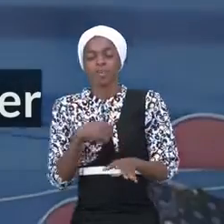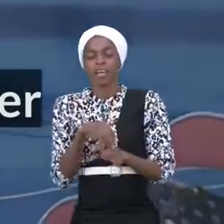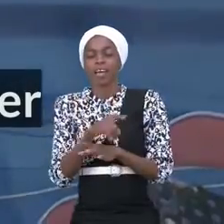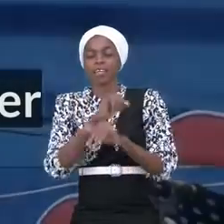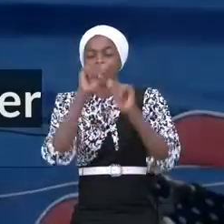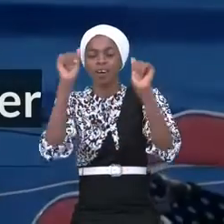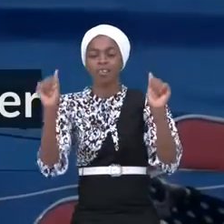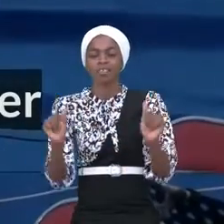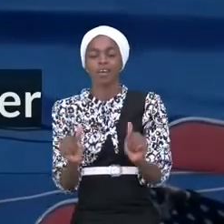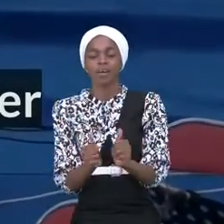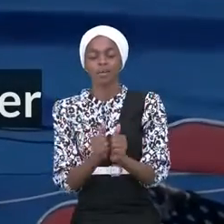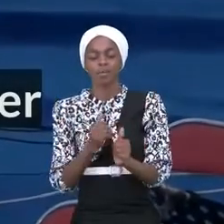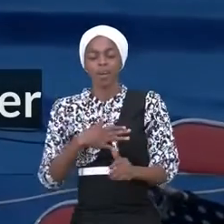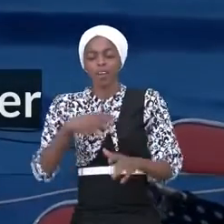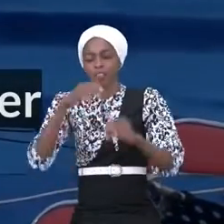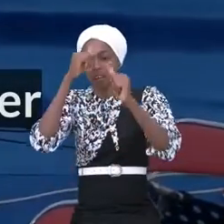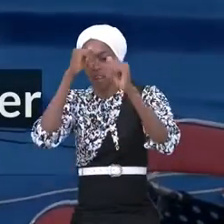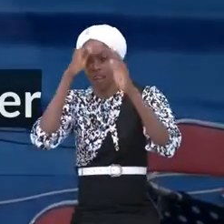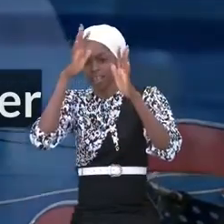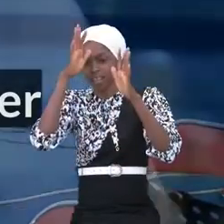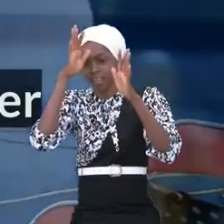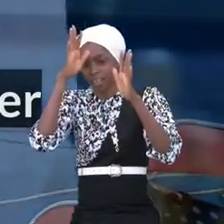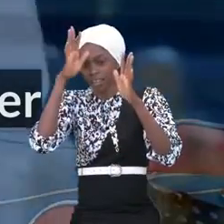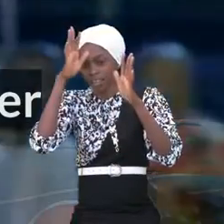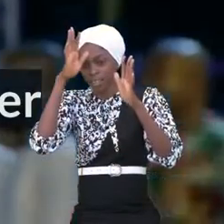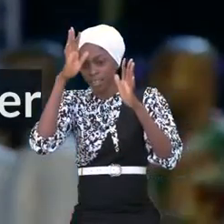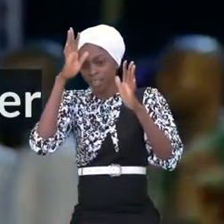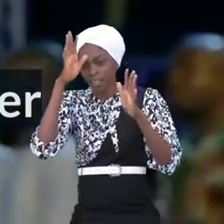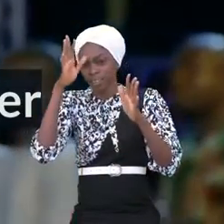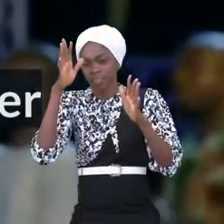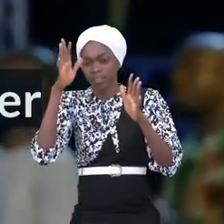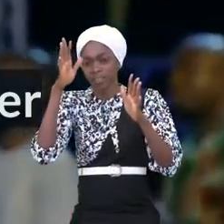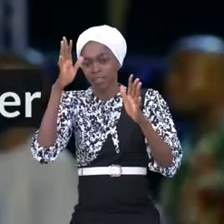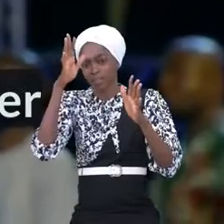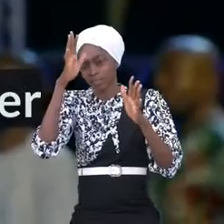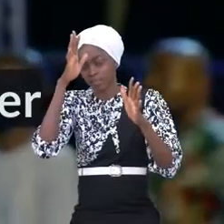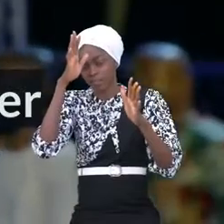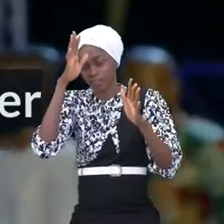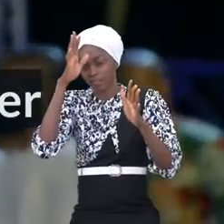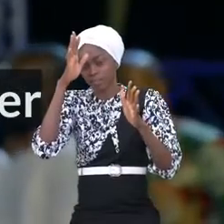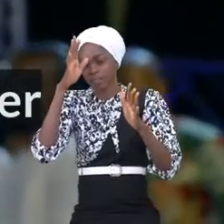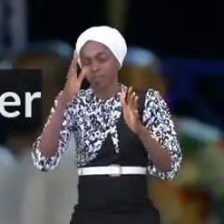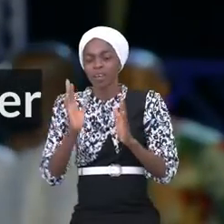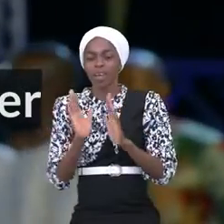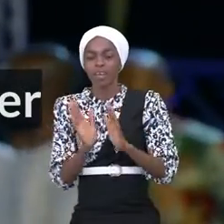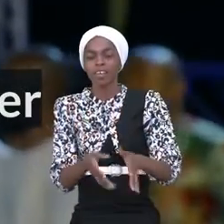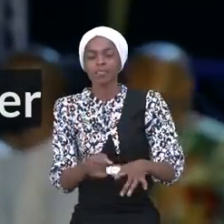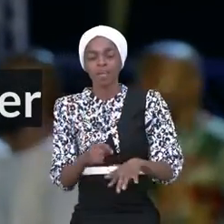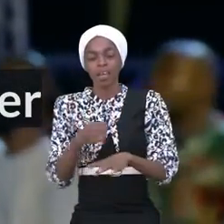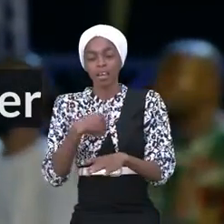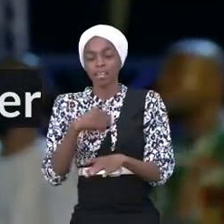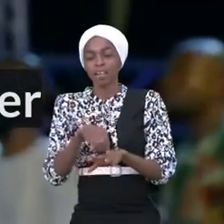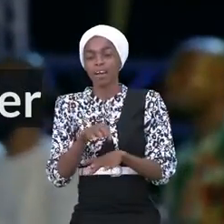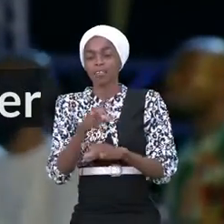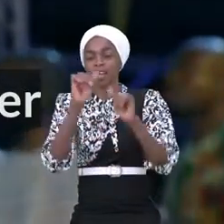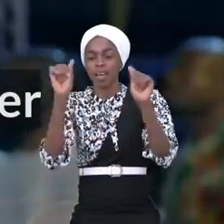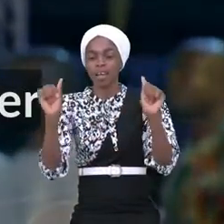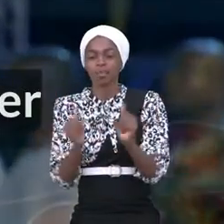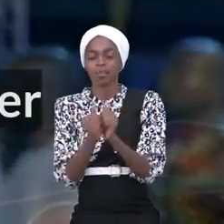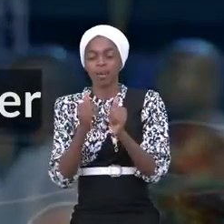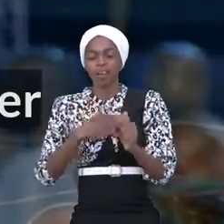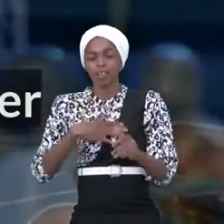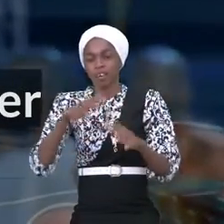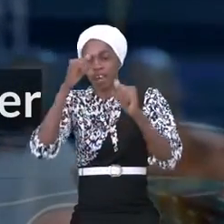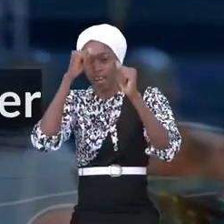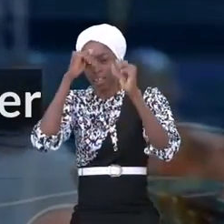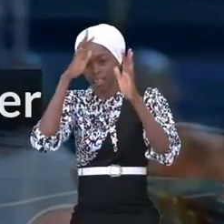Leave me at the altar with my father. Abraham can become Abraham at the altar. Leave me at the altar with